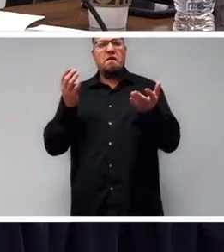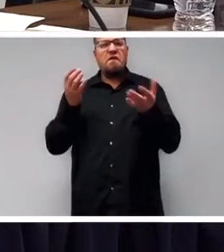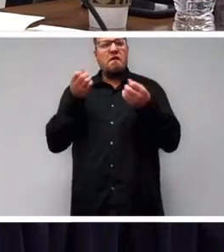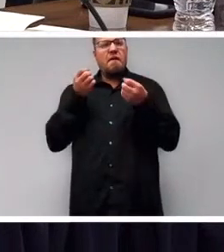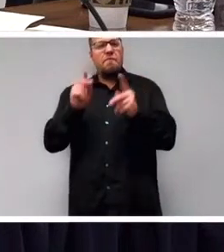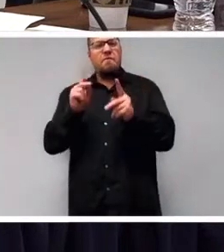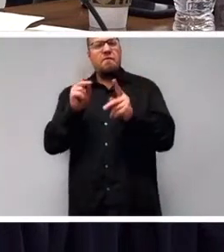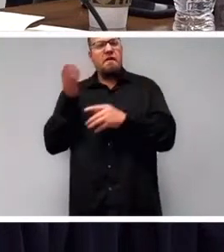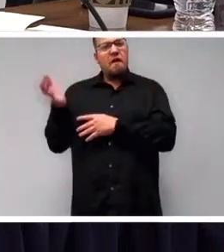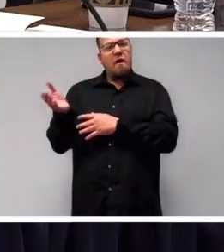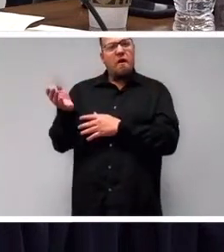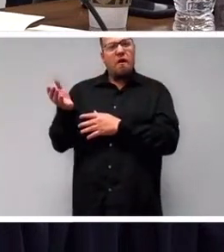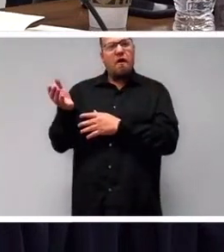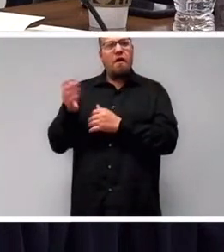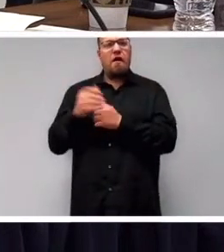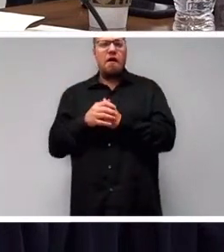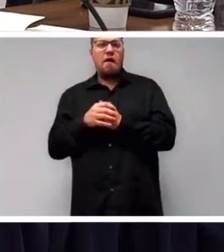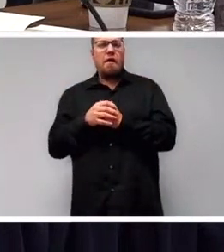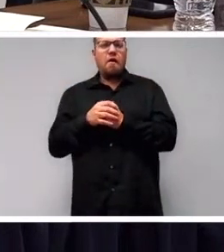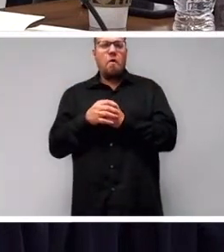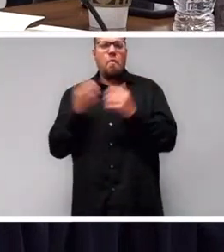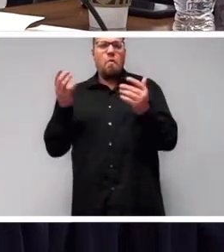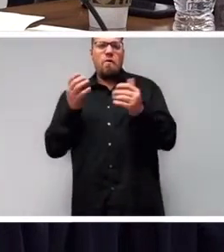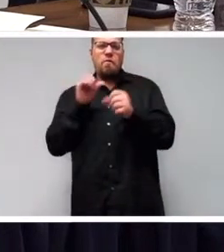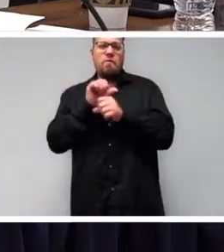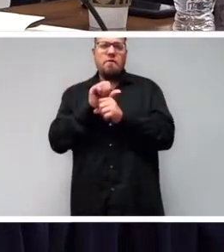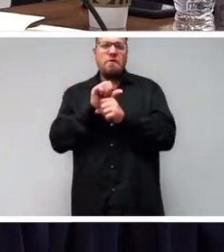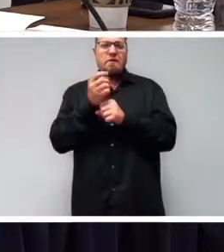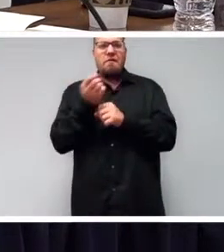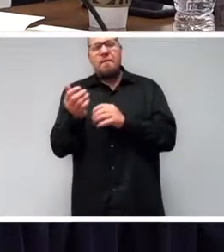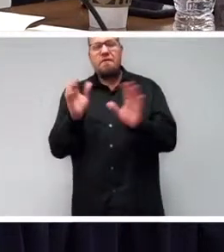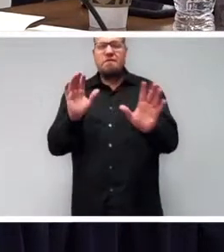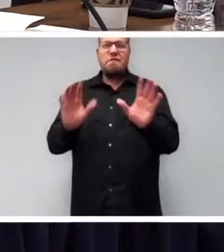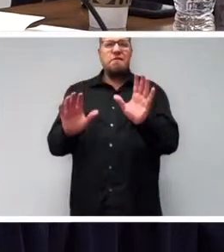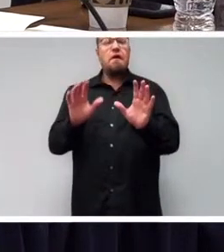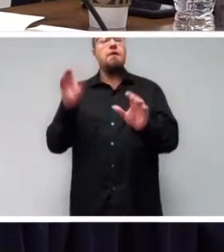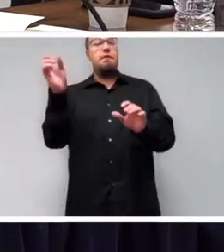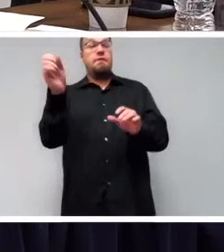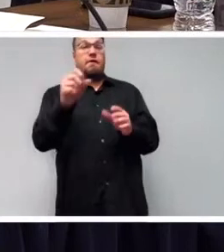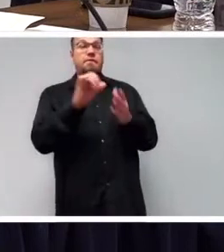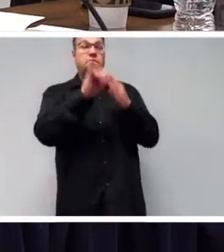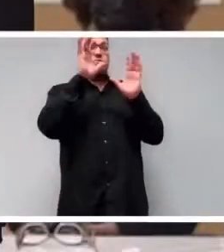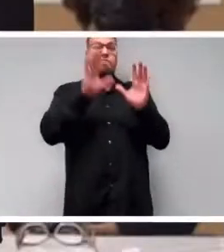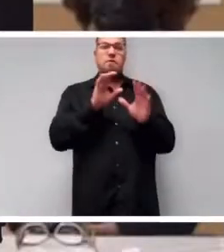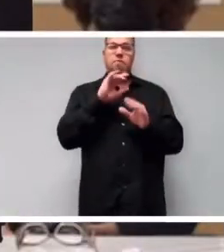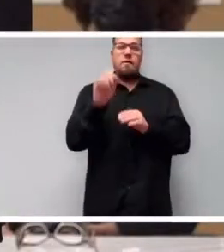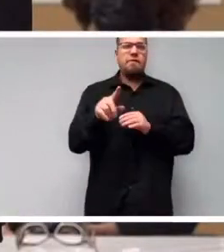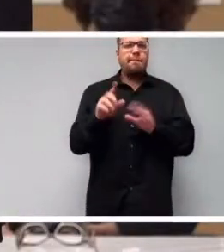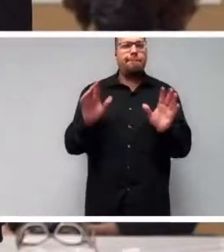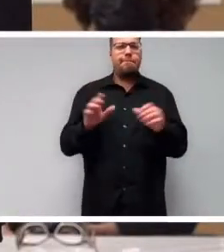And then, what works and what doesn't? Just yeah. That's a great question.